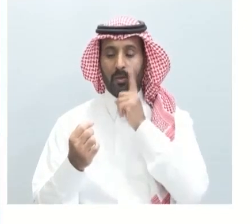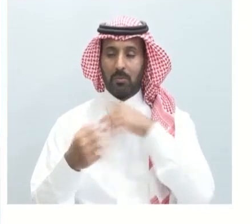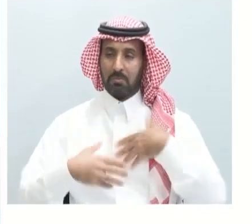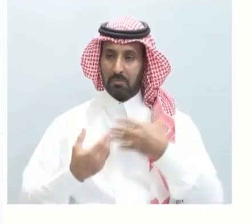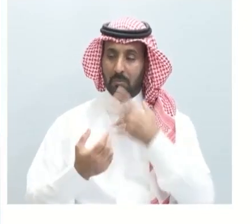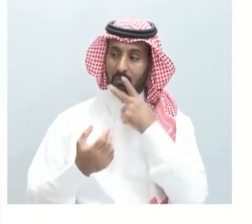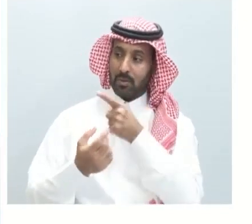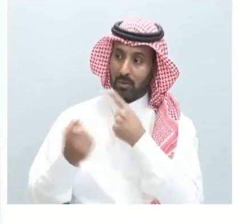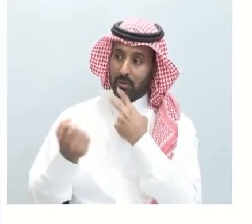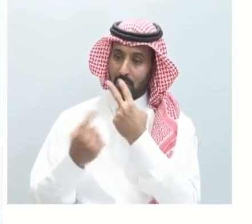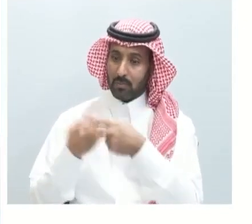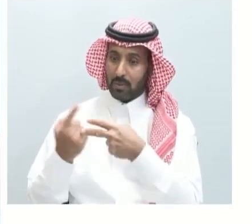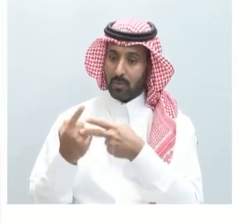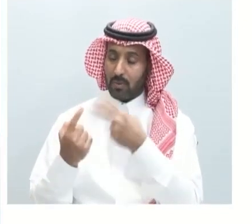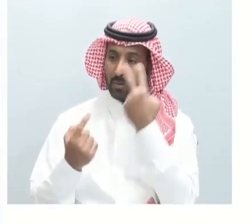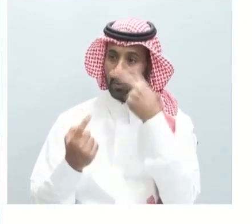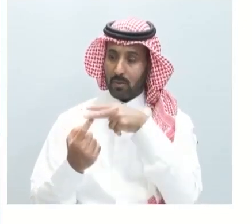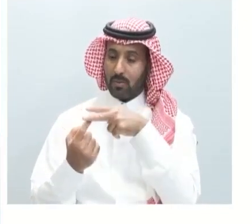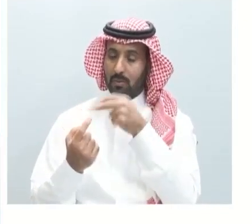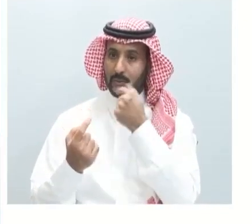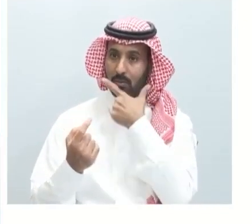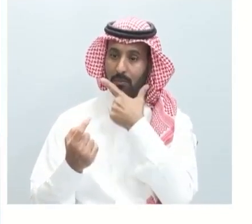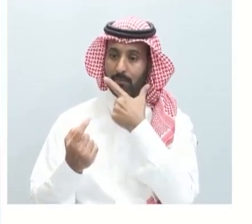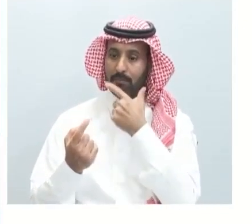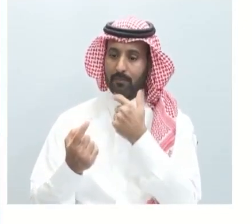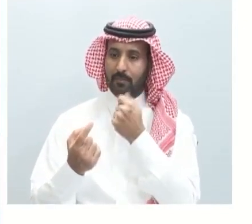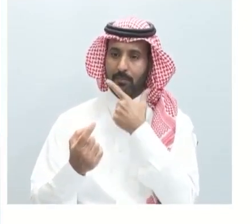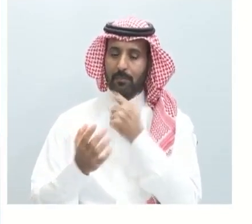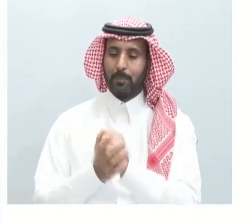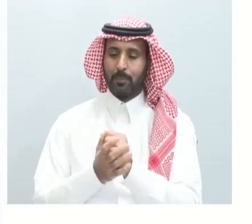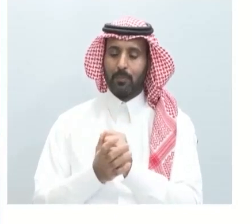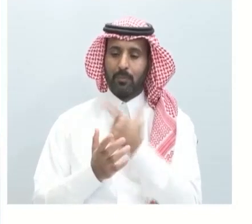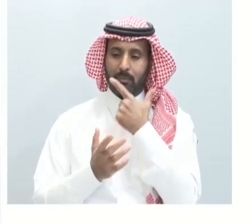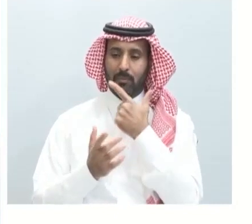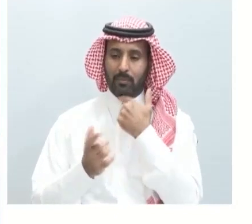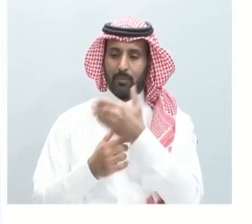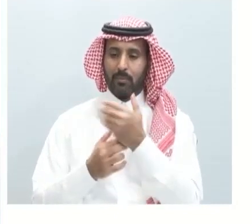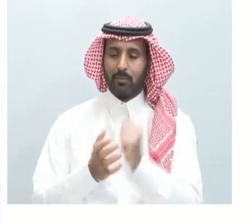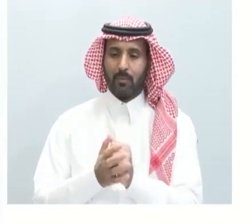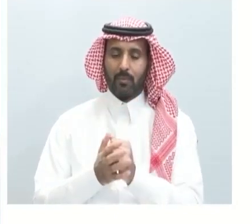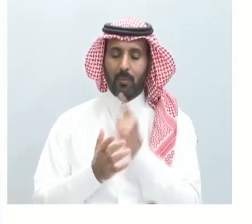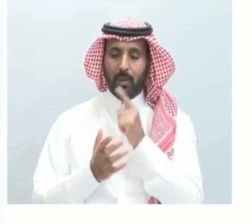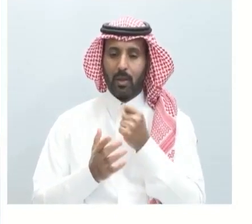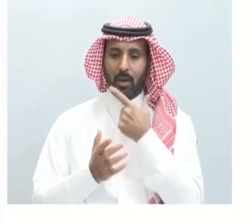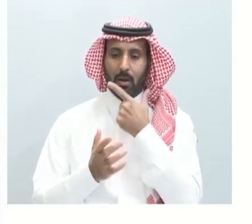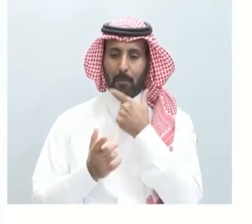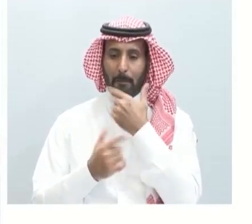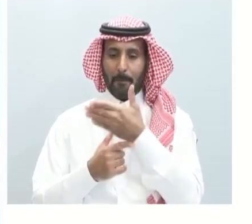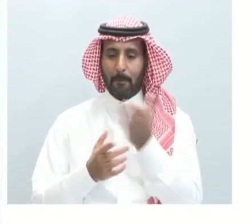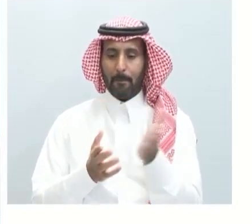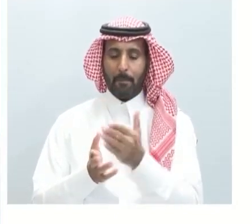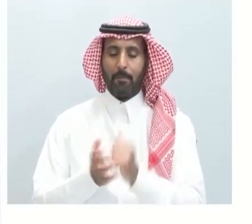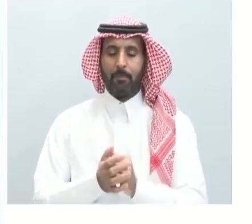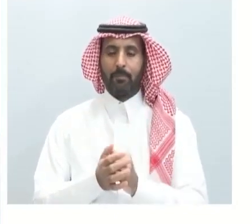smiling at me not she kept smiling of me so the correct preposition with smiling